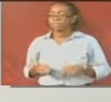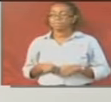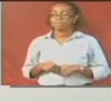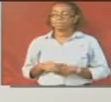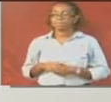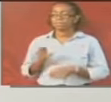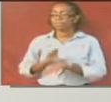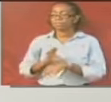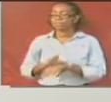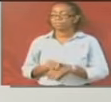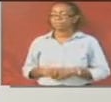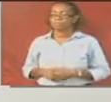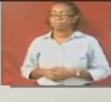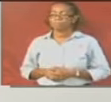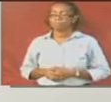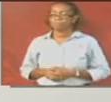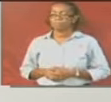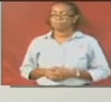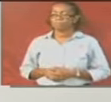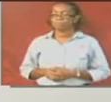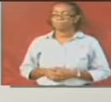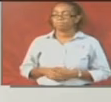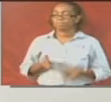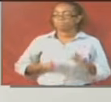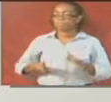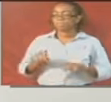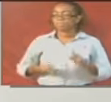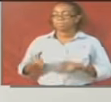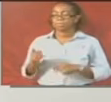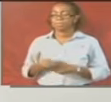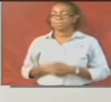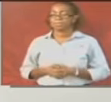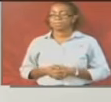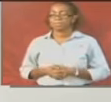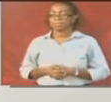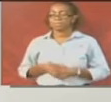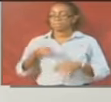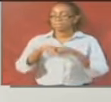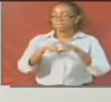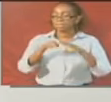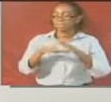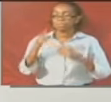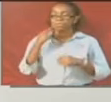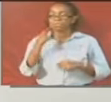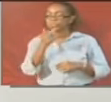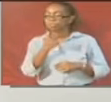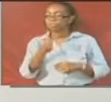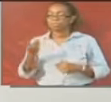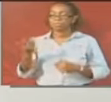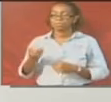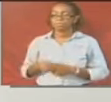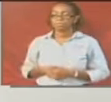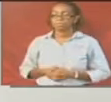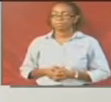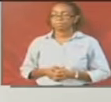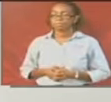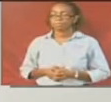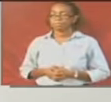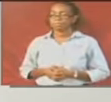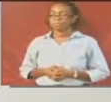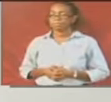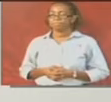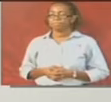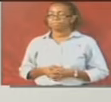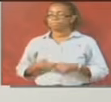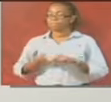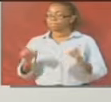indoor gatherings, notably the religious services. We don't find people necessarily stating that they went